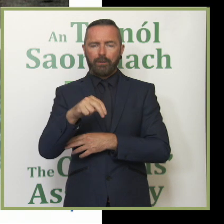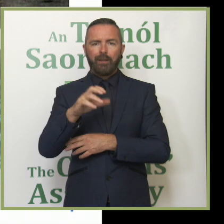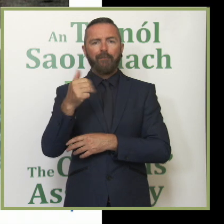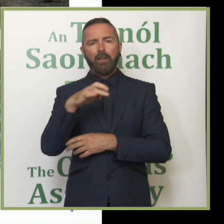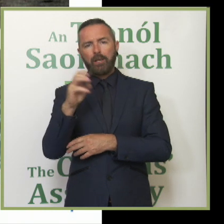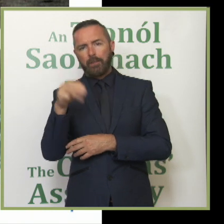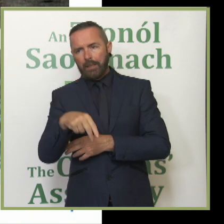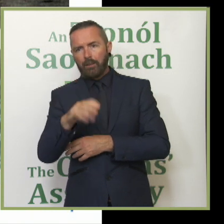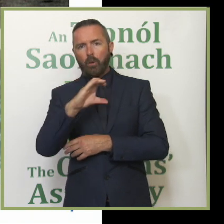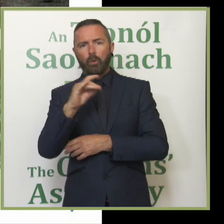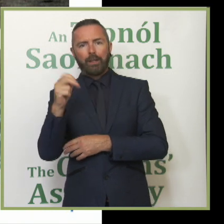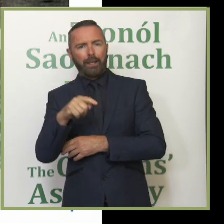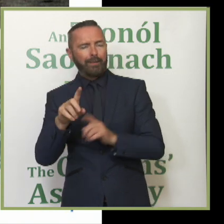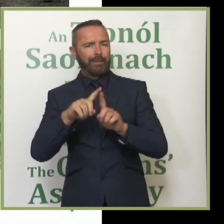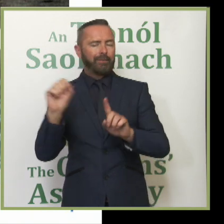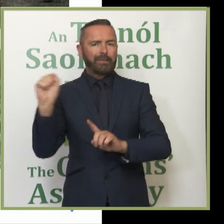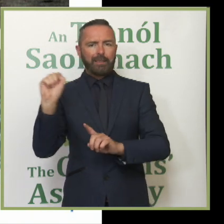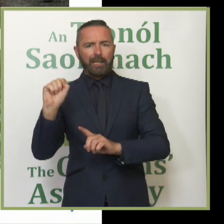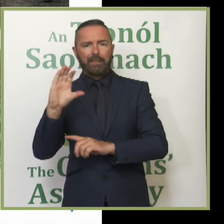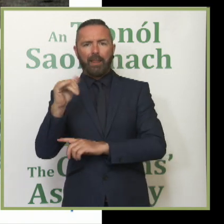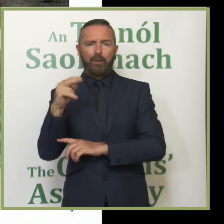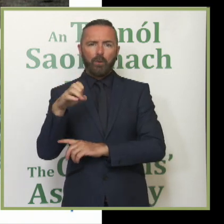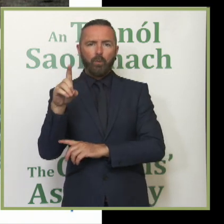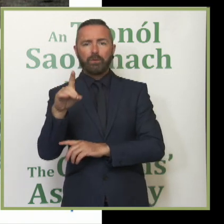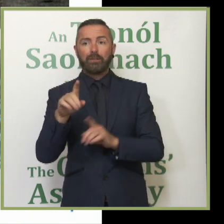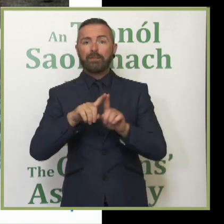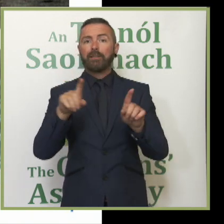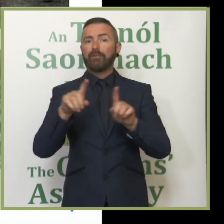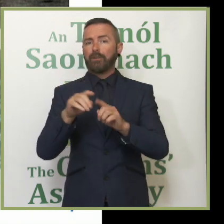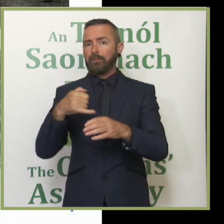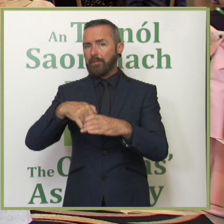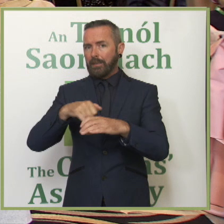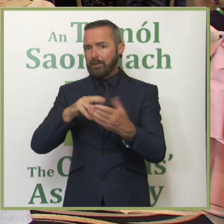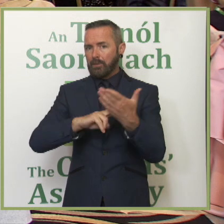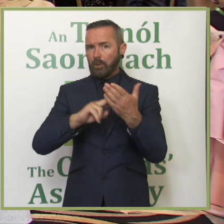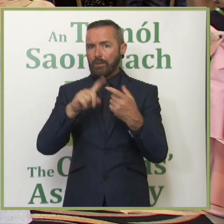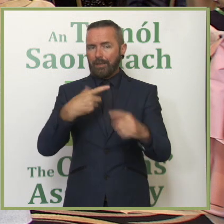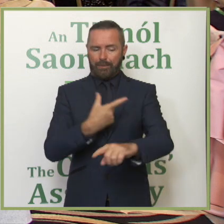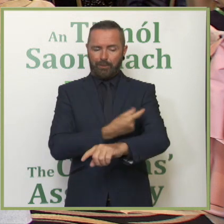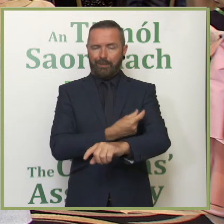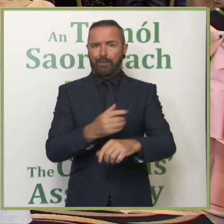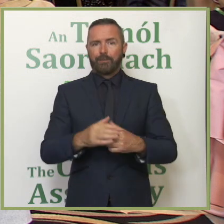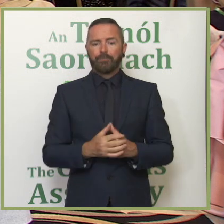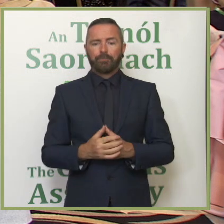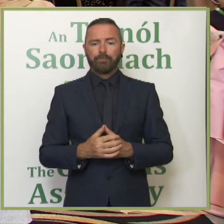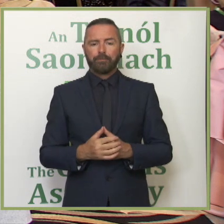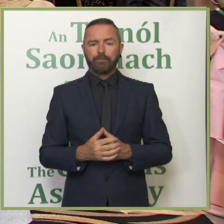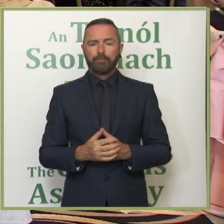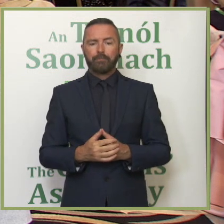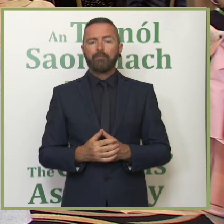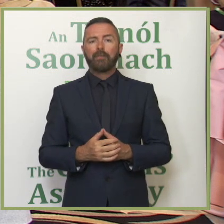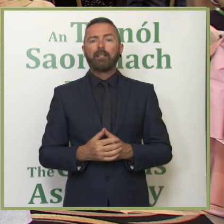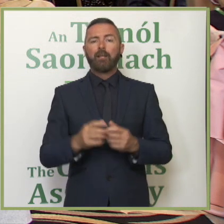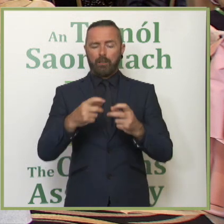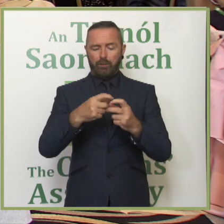cocaine, synthetic cathinones, prescribed opiate medications, and other medicines. Syringe residue analysis by the ESCAPE